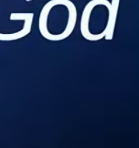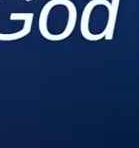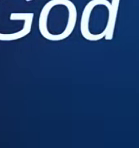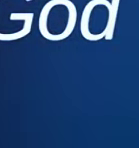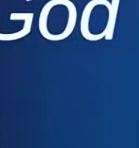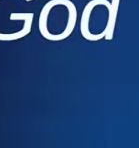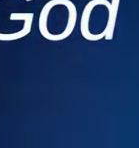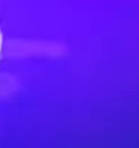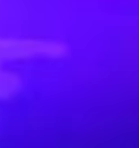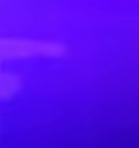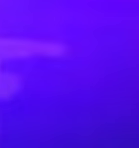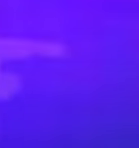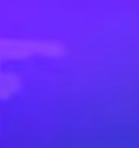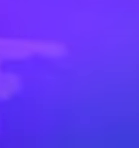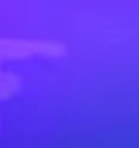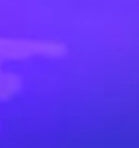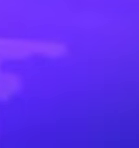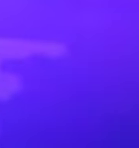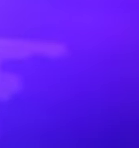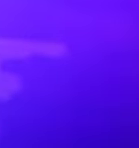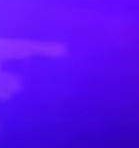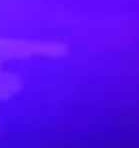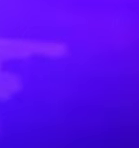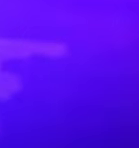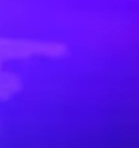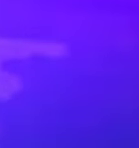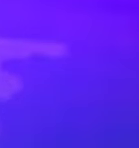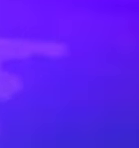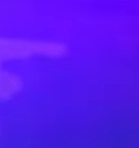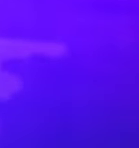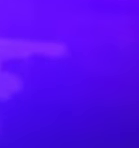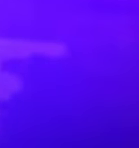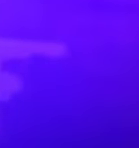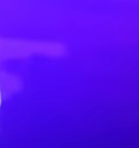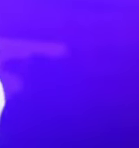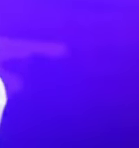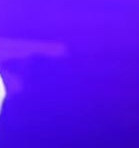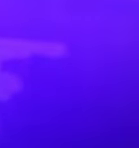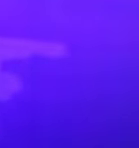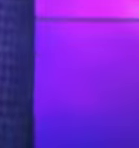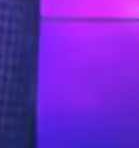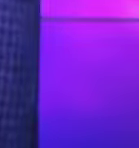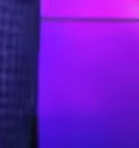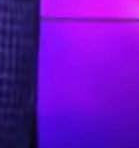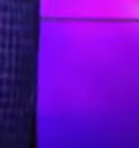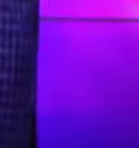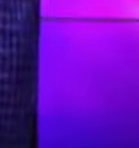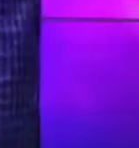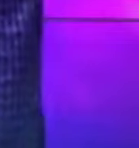And that all other gods, they are just the works of men, but He is the Creator God.